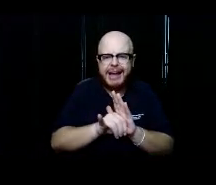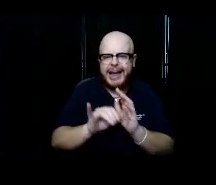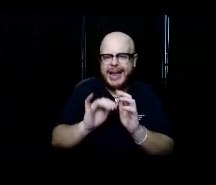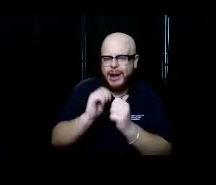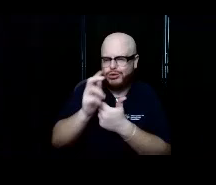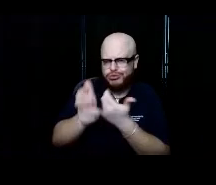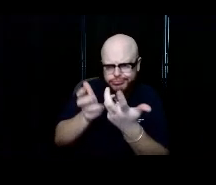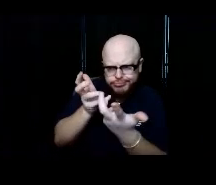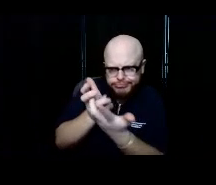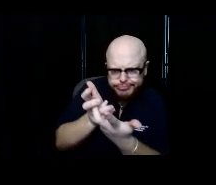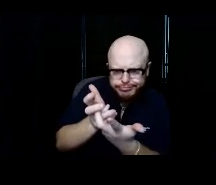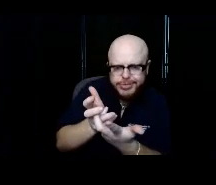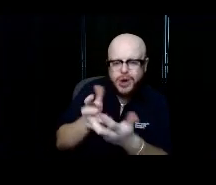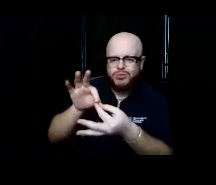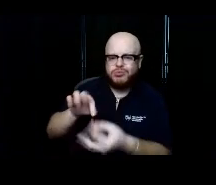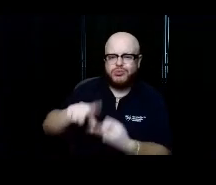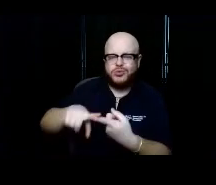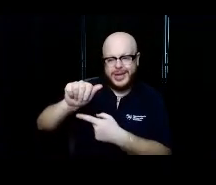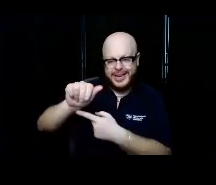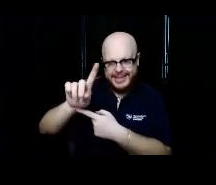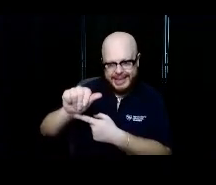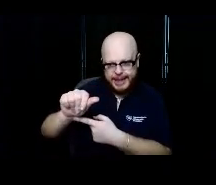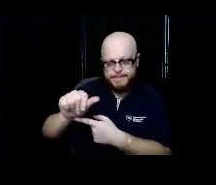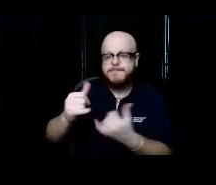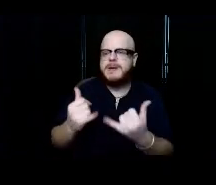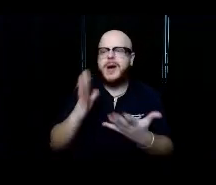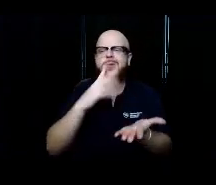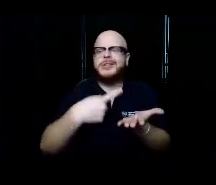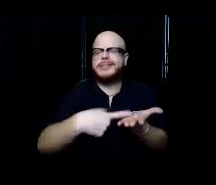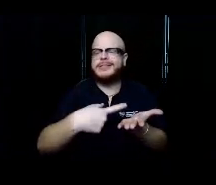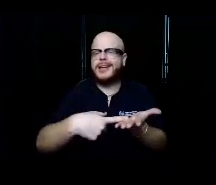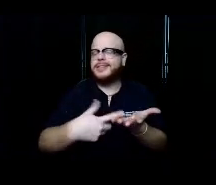ahead and discuss sensory inclusion through the lens of universal design.